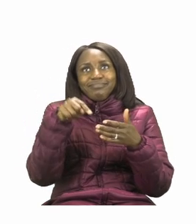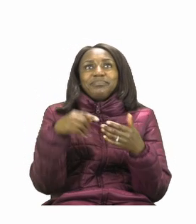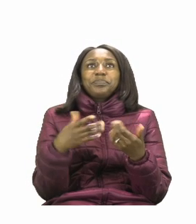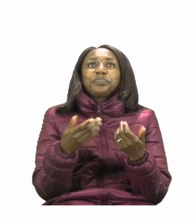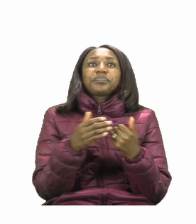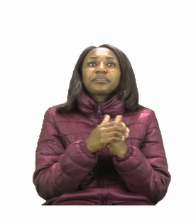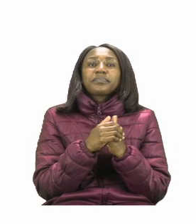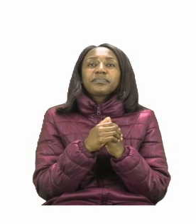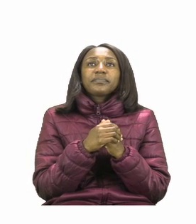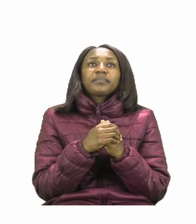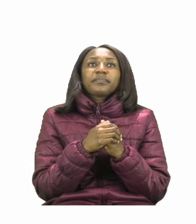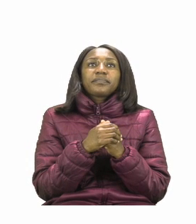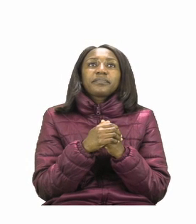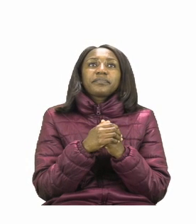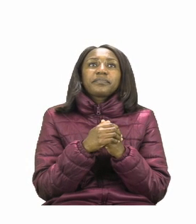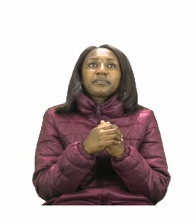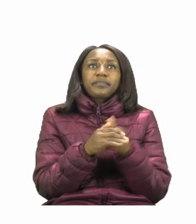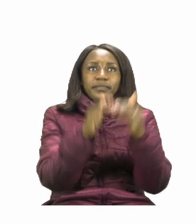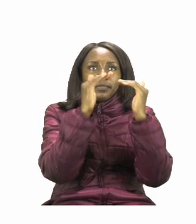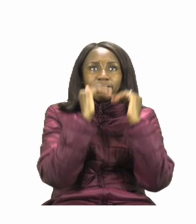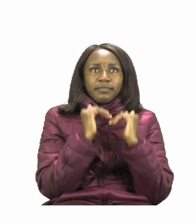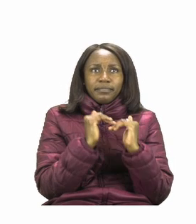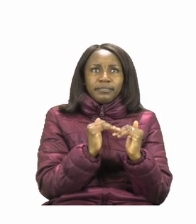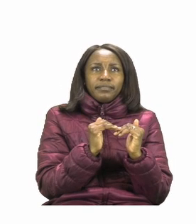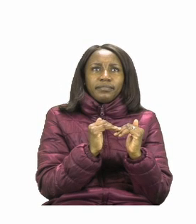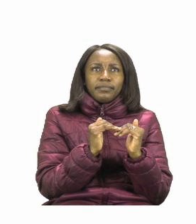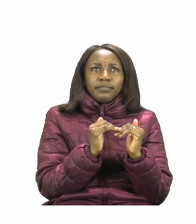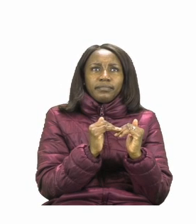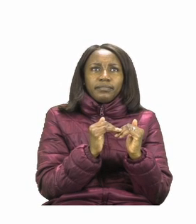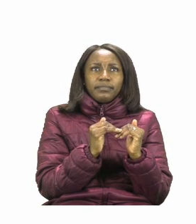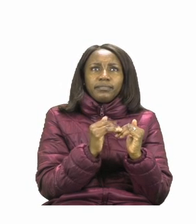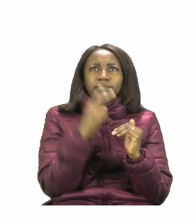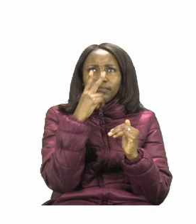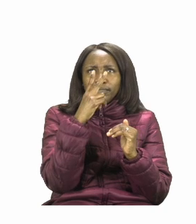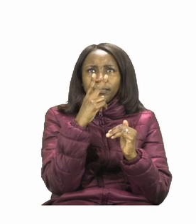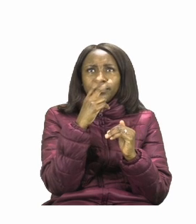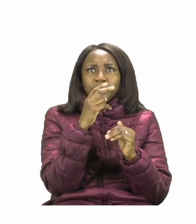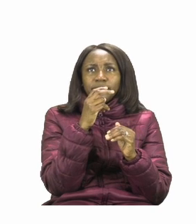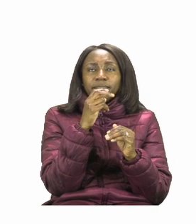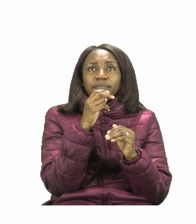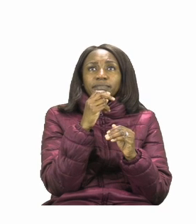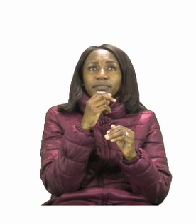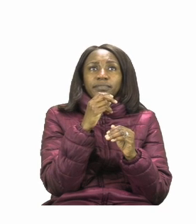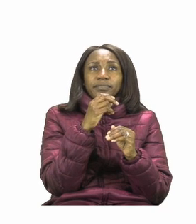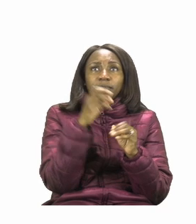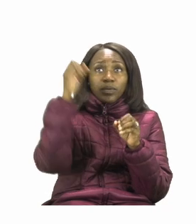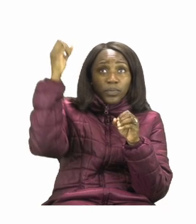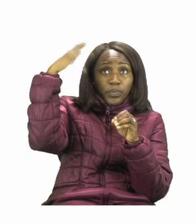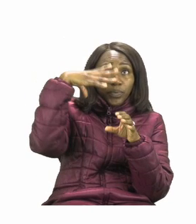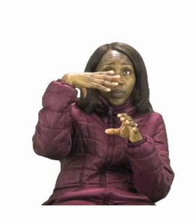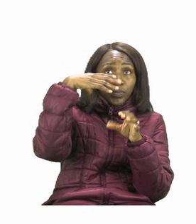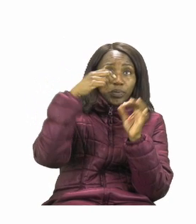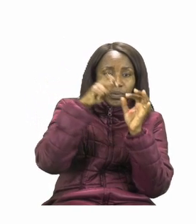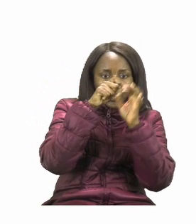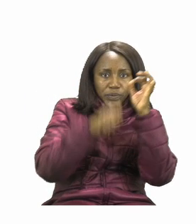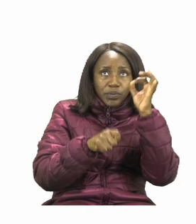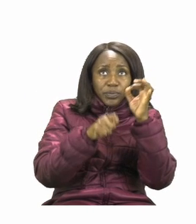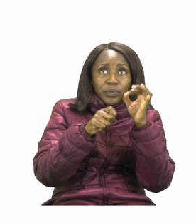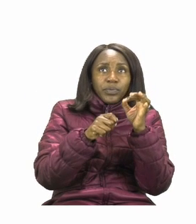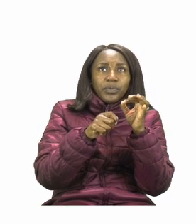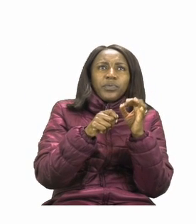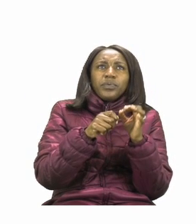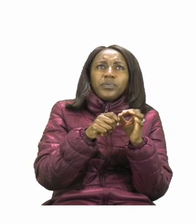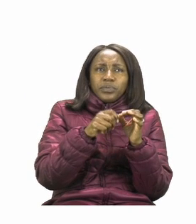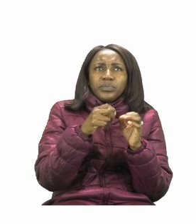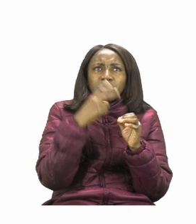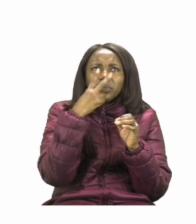out. The next one we can see is of someone who has put their clothes on top of the lamp. Now clearly you